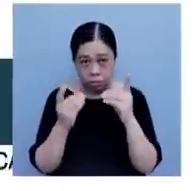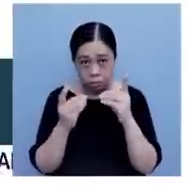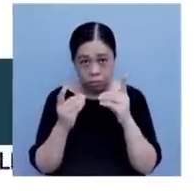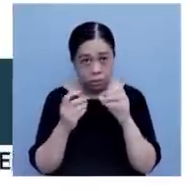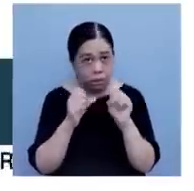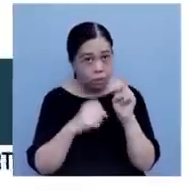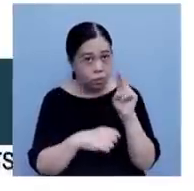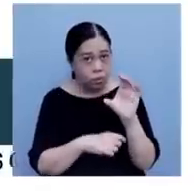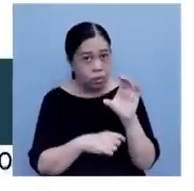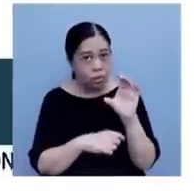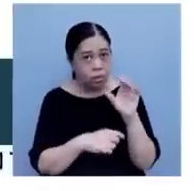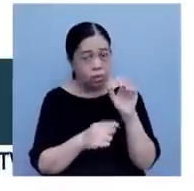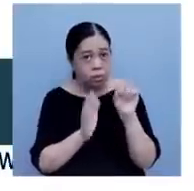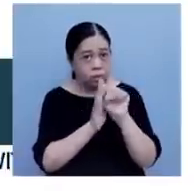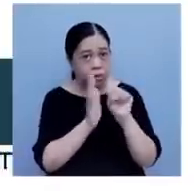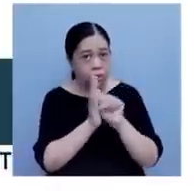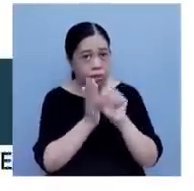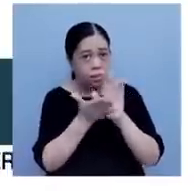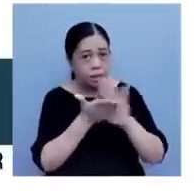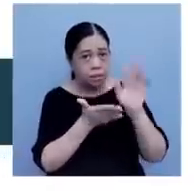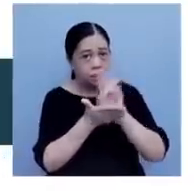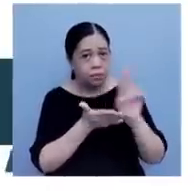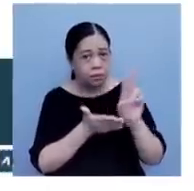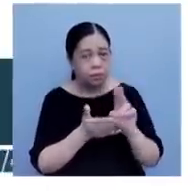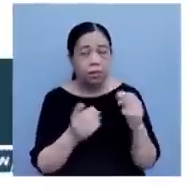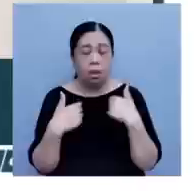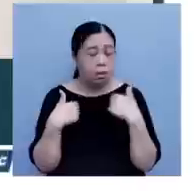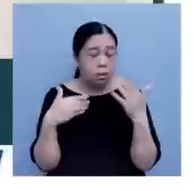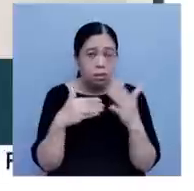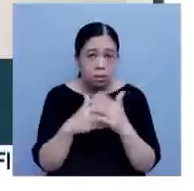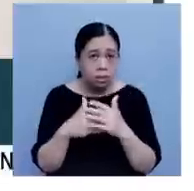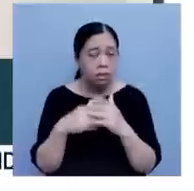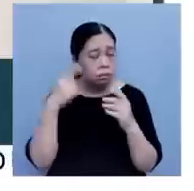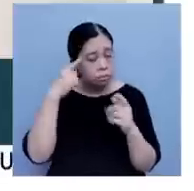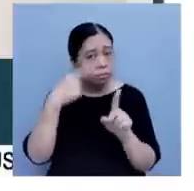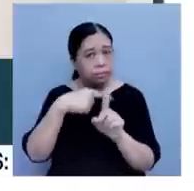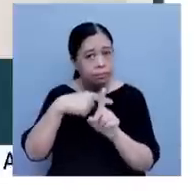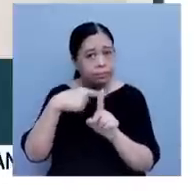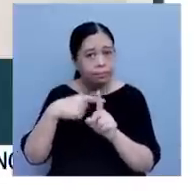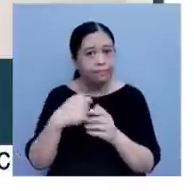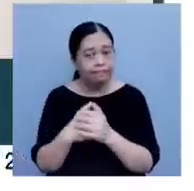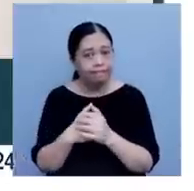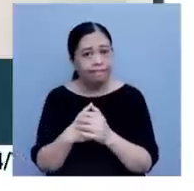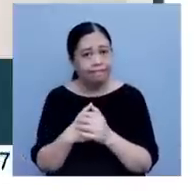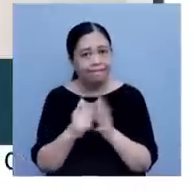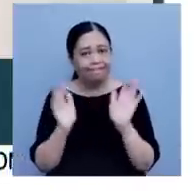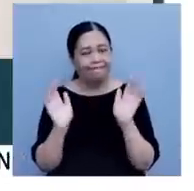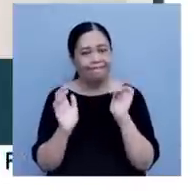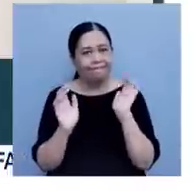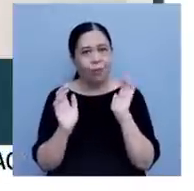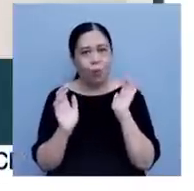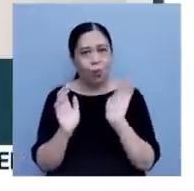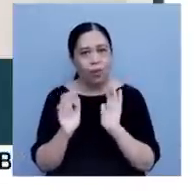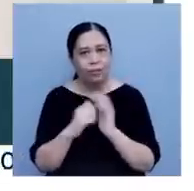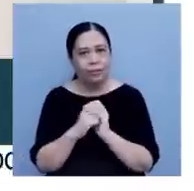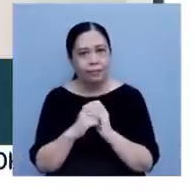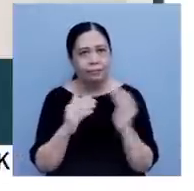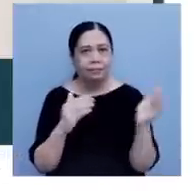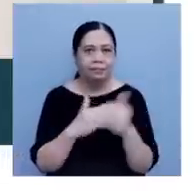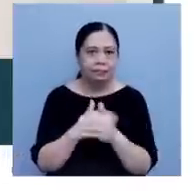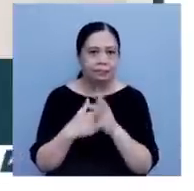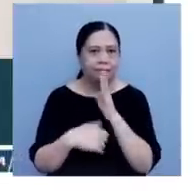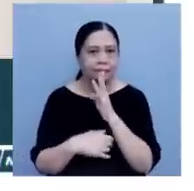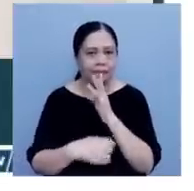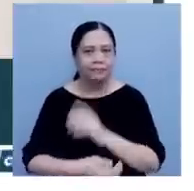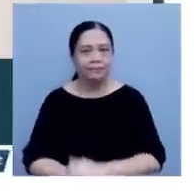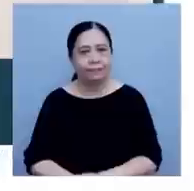SUCs? I am, again, also optimistic, but I don't want to make a premature statement at